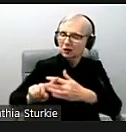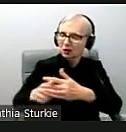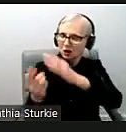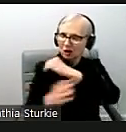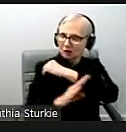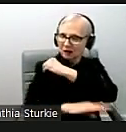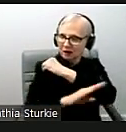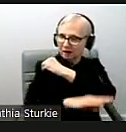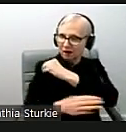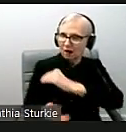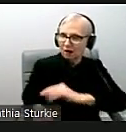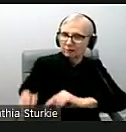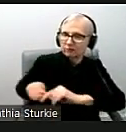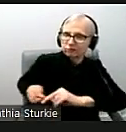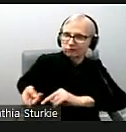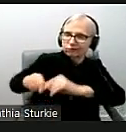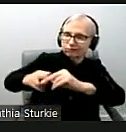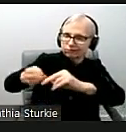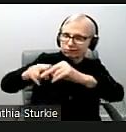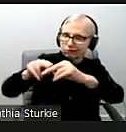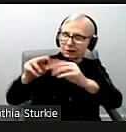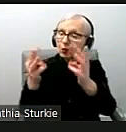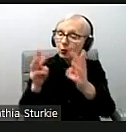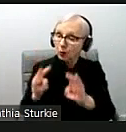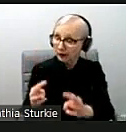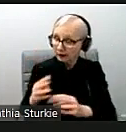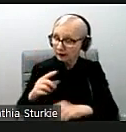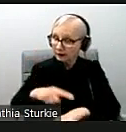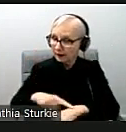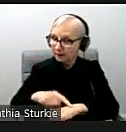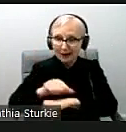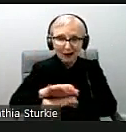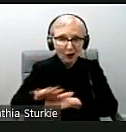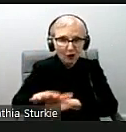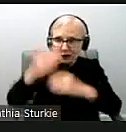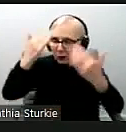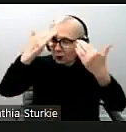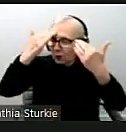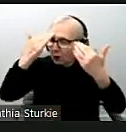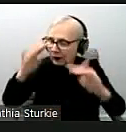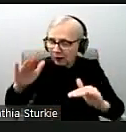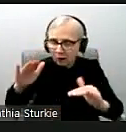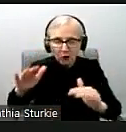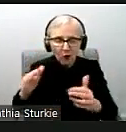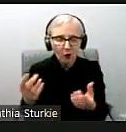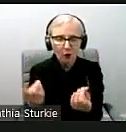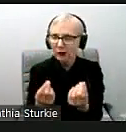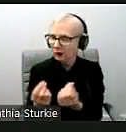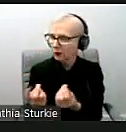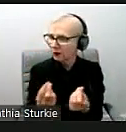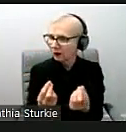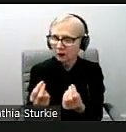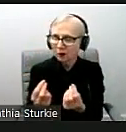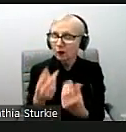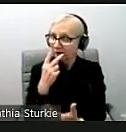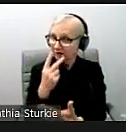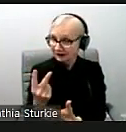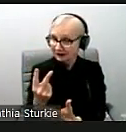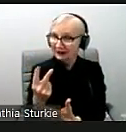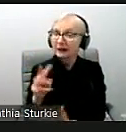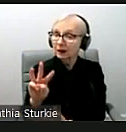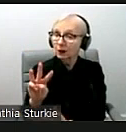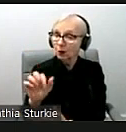really increase through the winter. But COVID's unpredictable. And I think we've seen these waves of